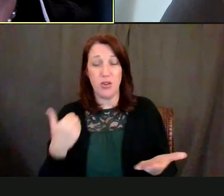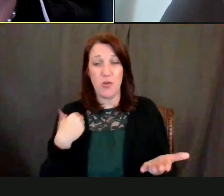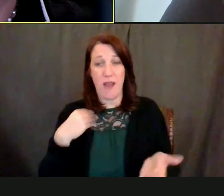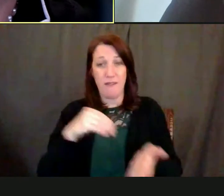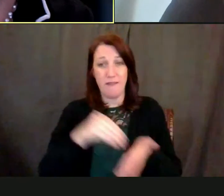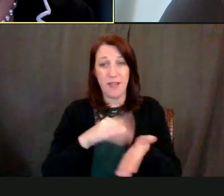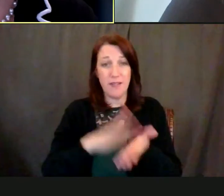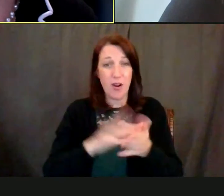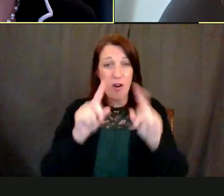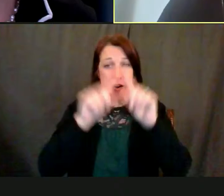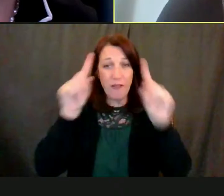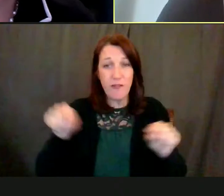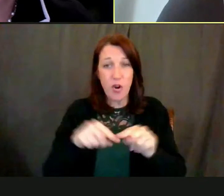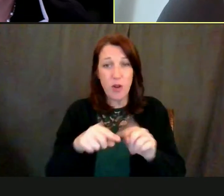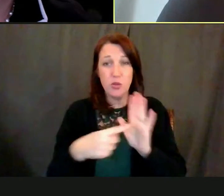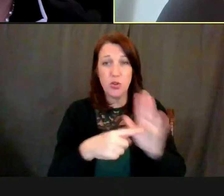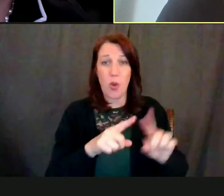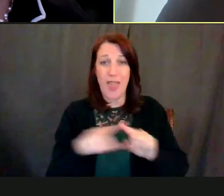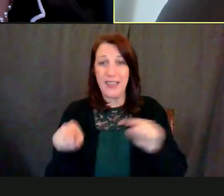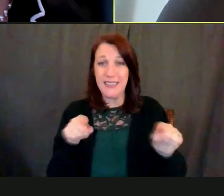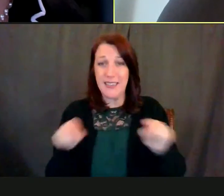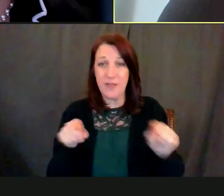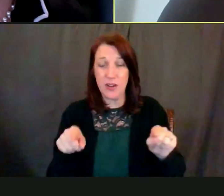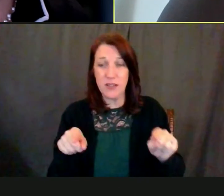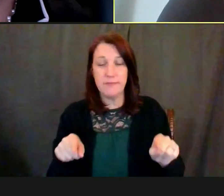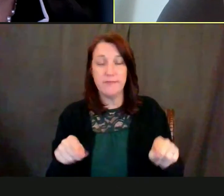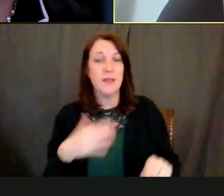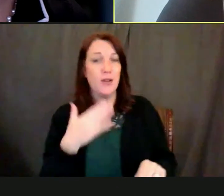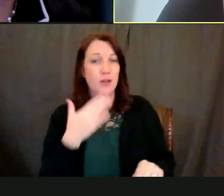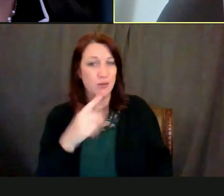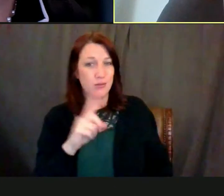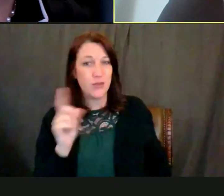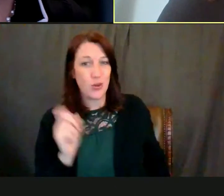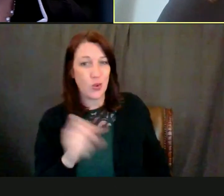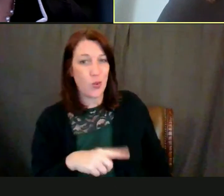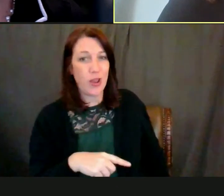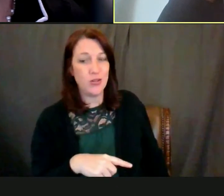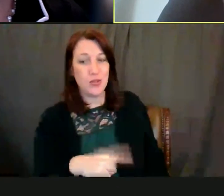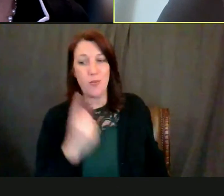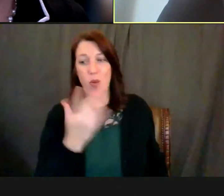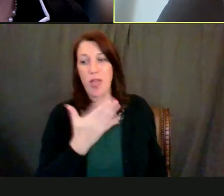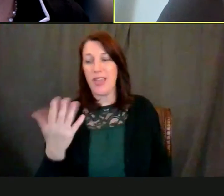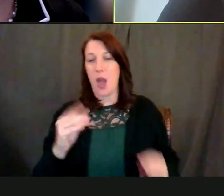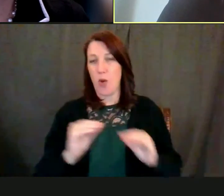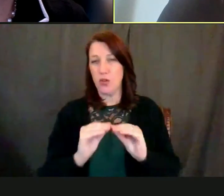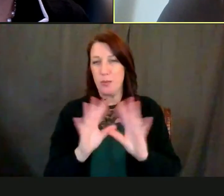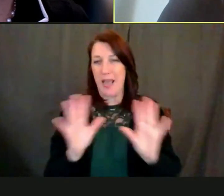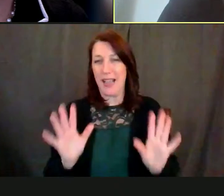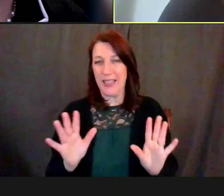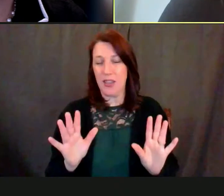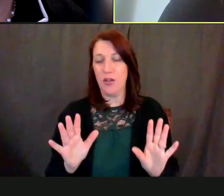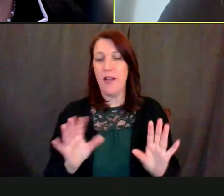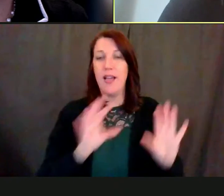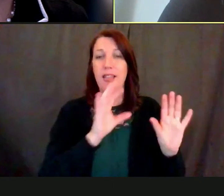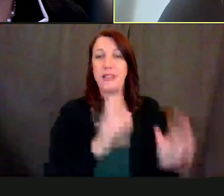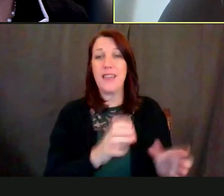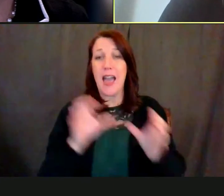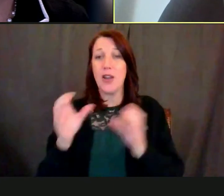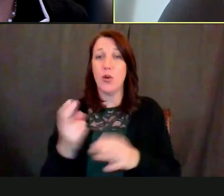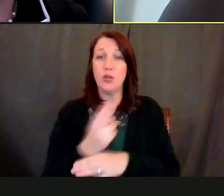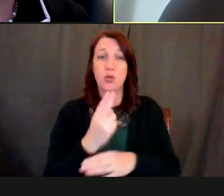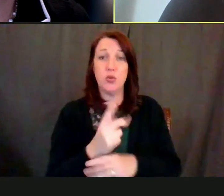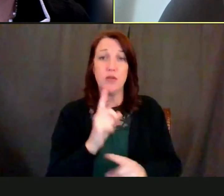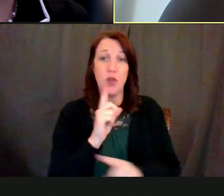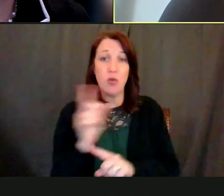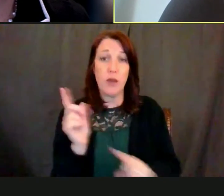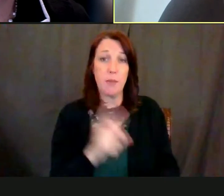difference? This is a good question. I'm glad that you asked this. And one thing that I'd like to make clear is that the categories that you use for